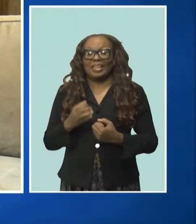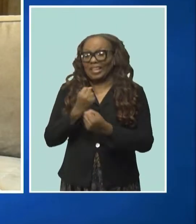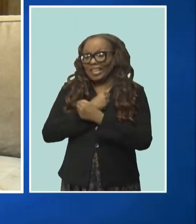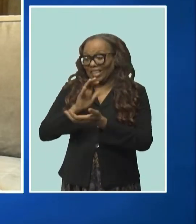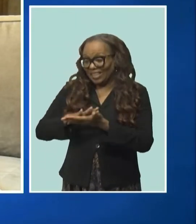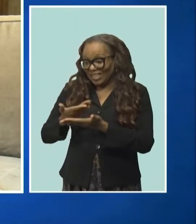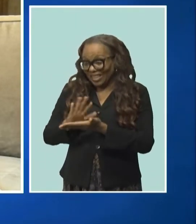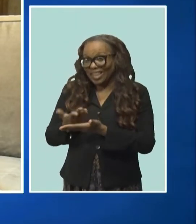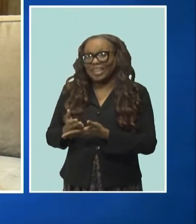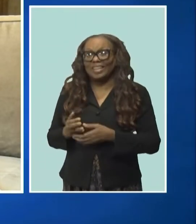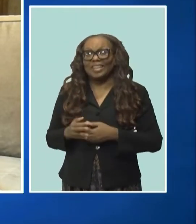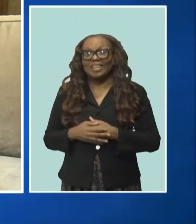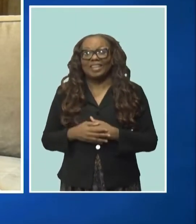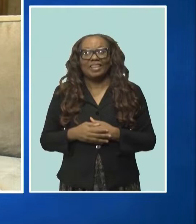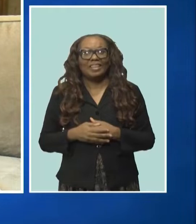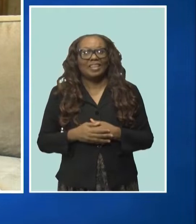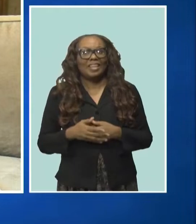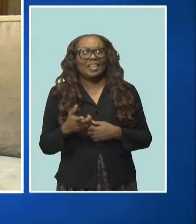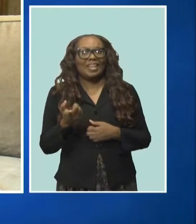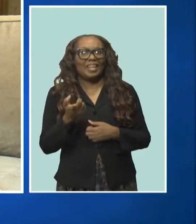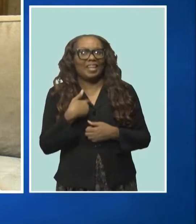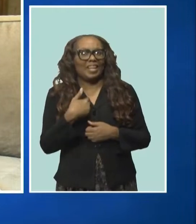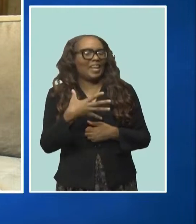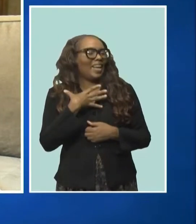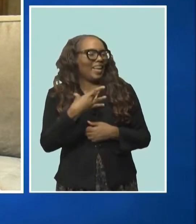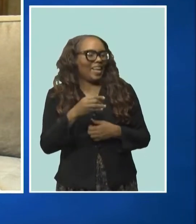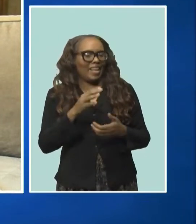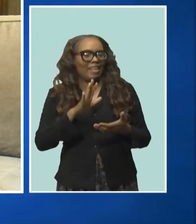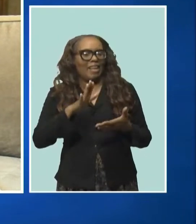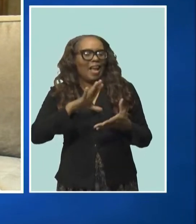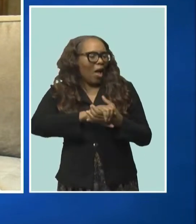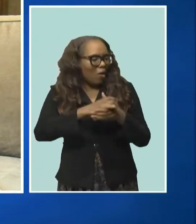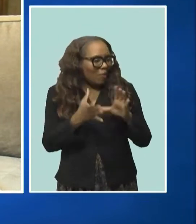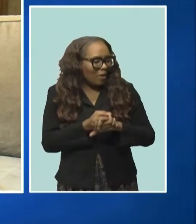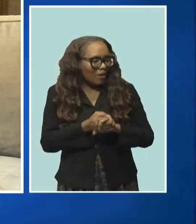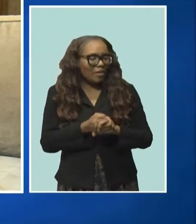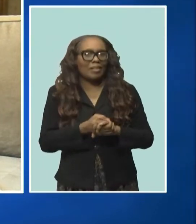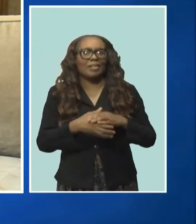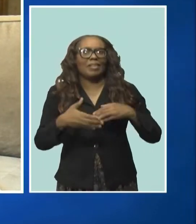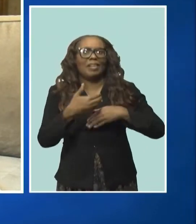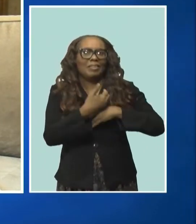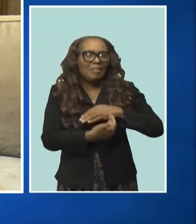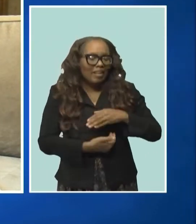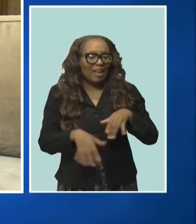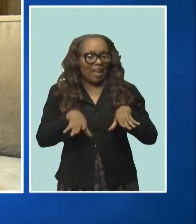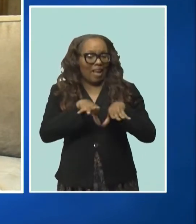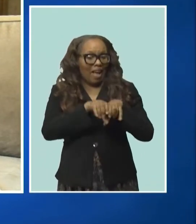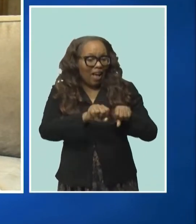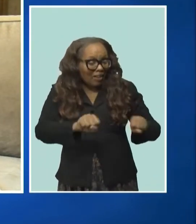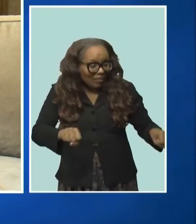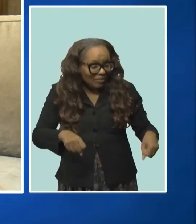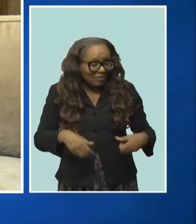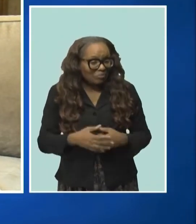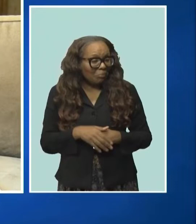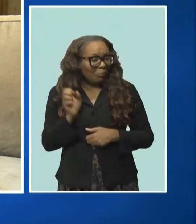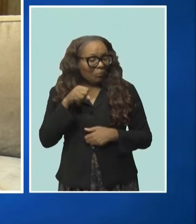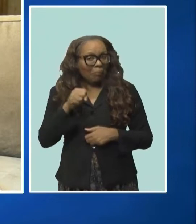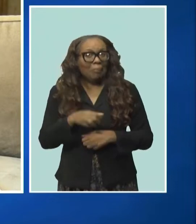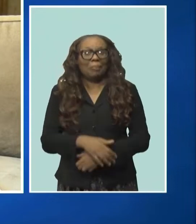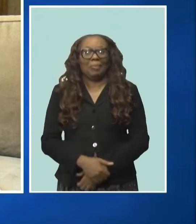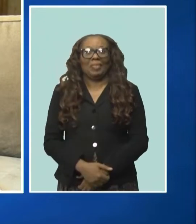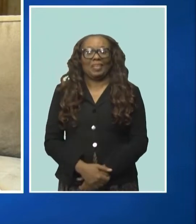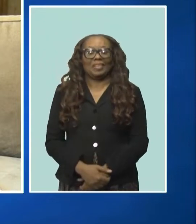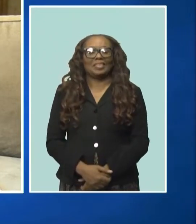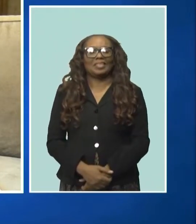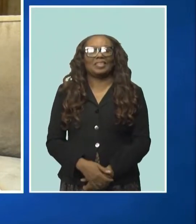I have butter, I pray, I da. The hotel